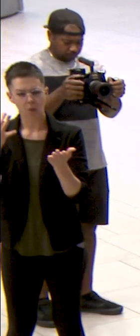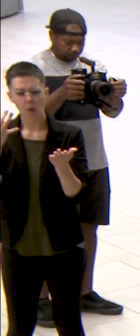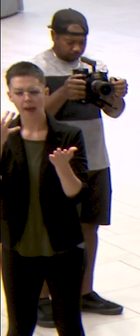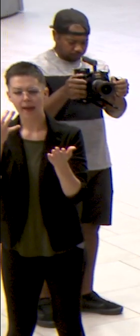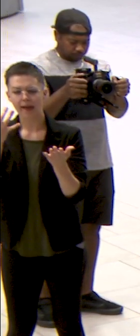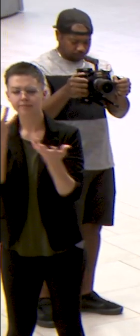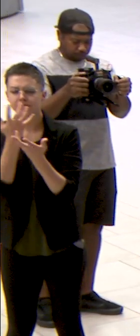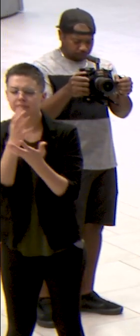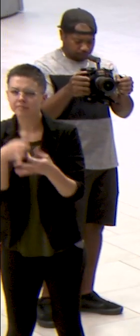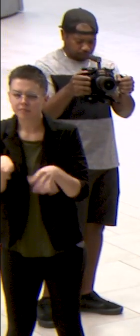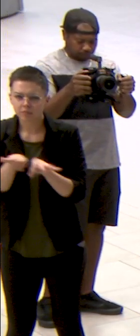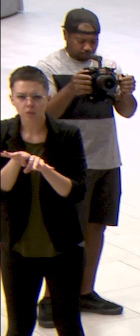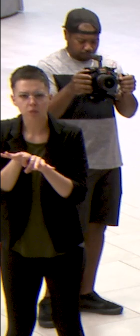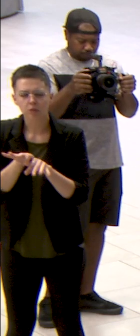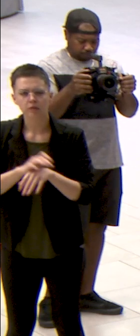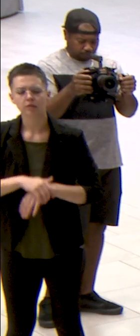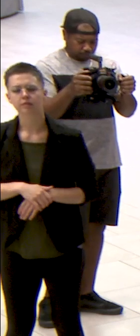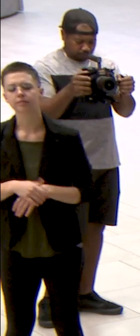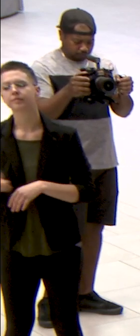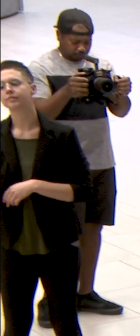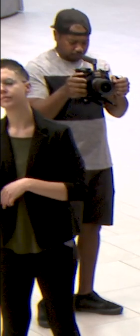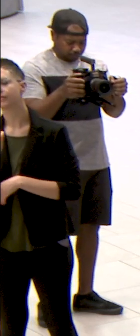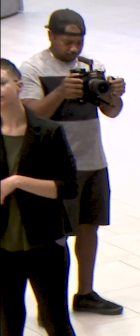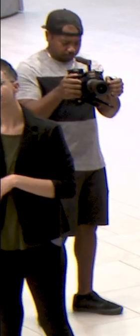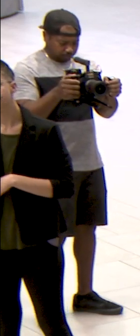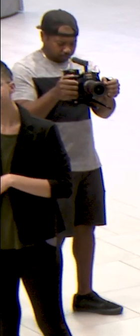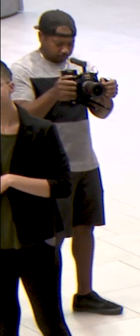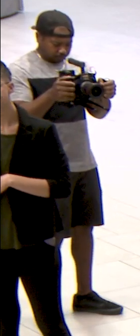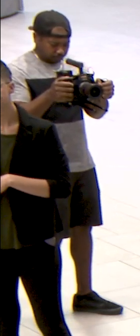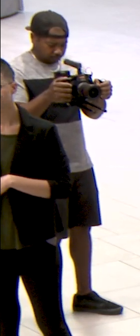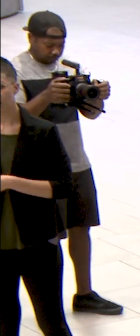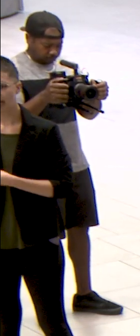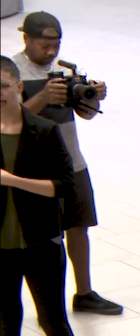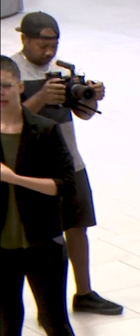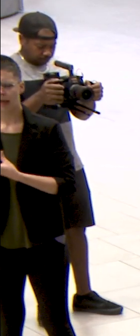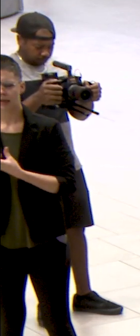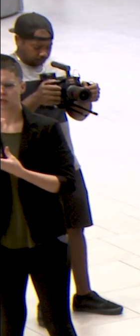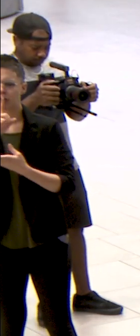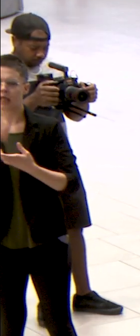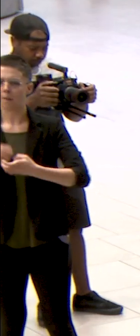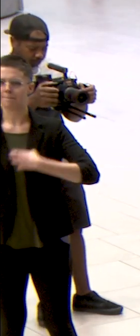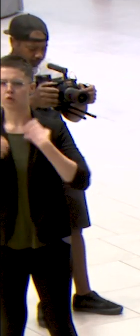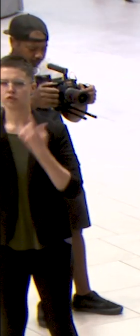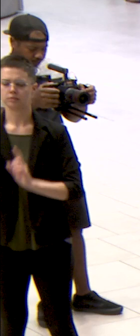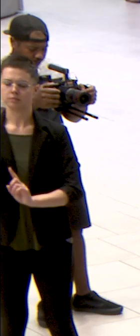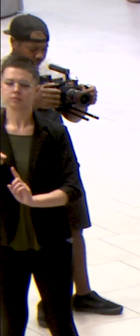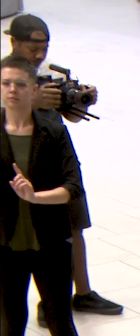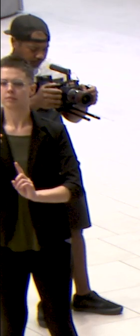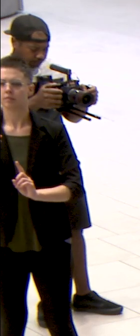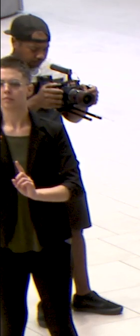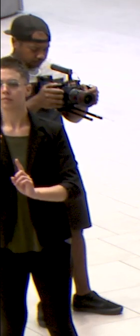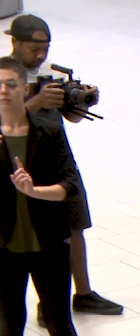influential and why is it? Well, I think it's an emotional trigger, right? I think